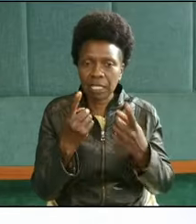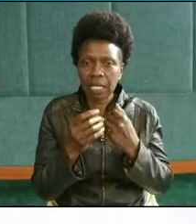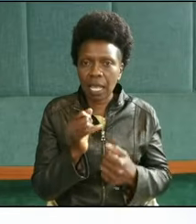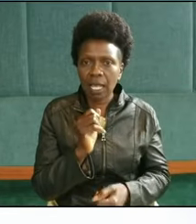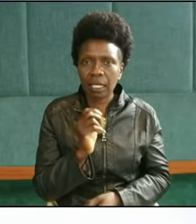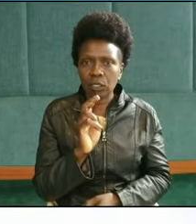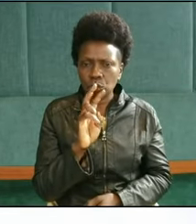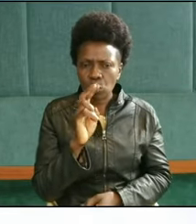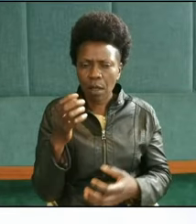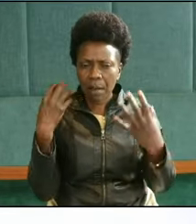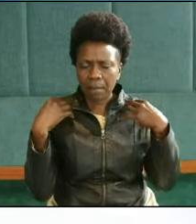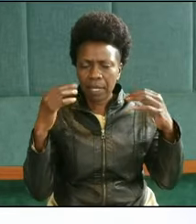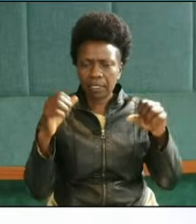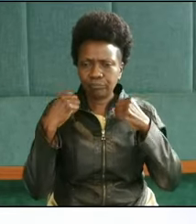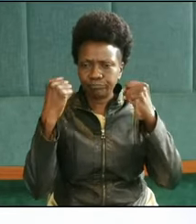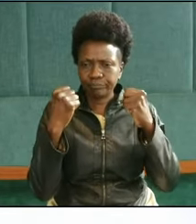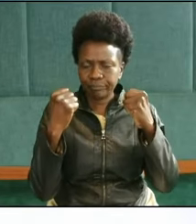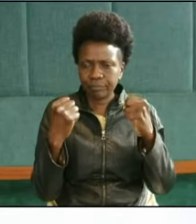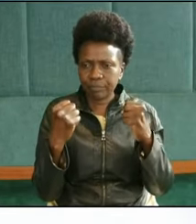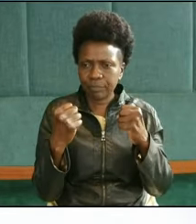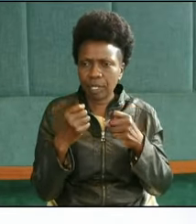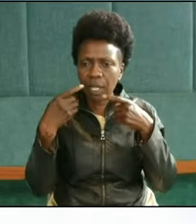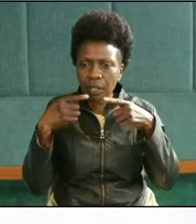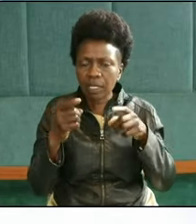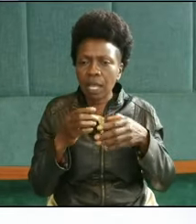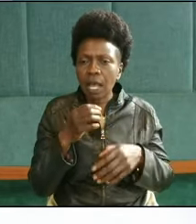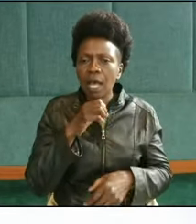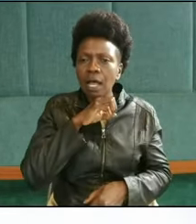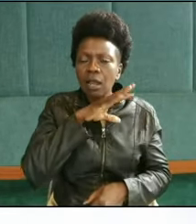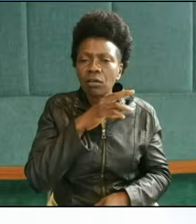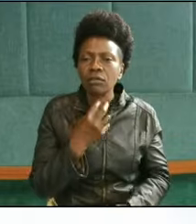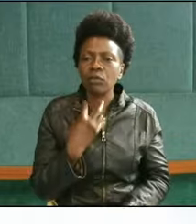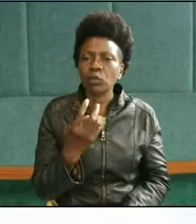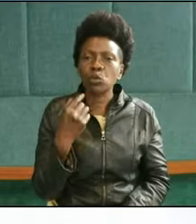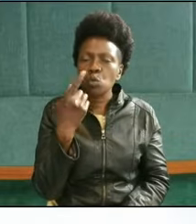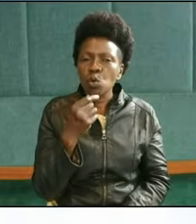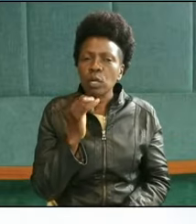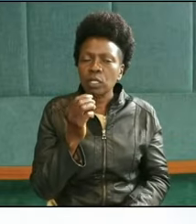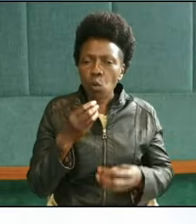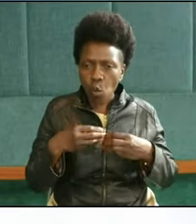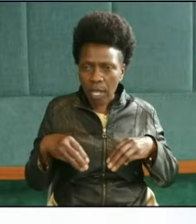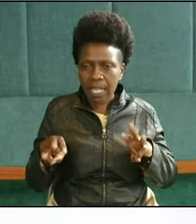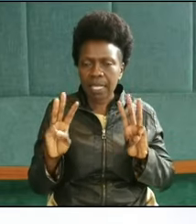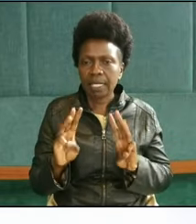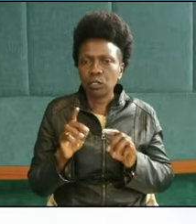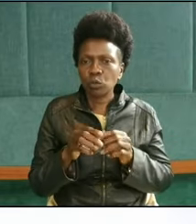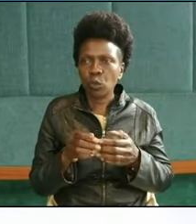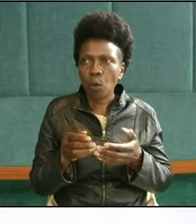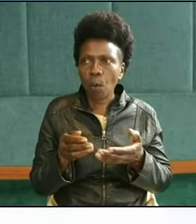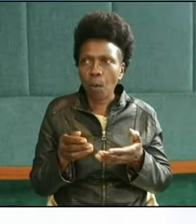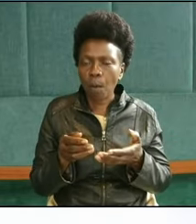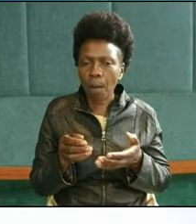a mighty angel proclaiming in a loud voice, who is worthy to